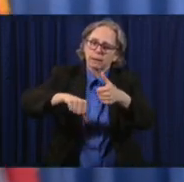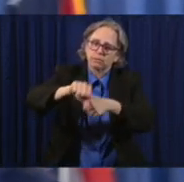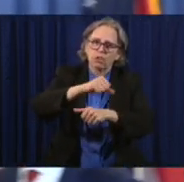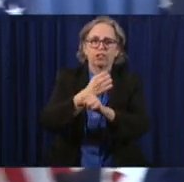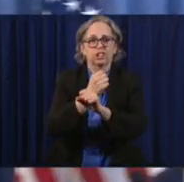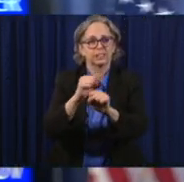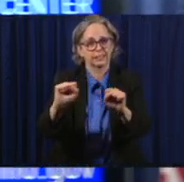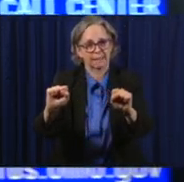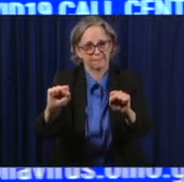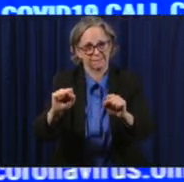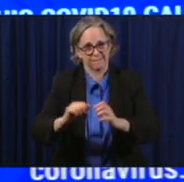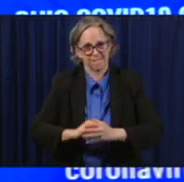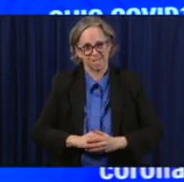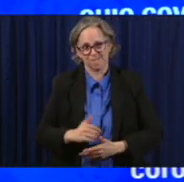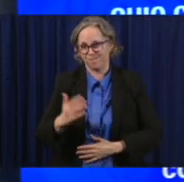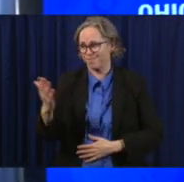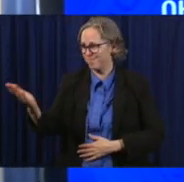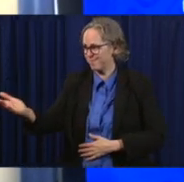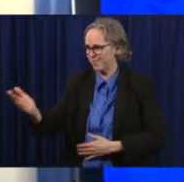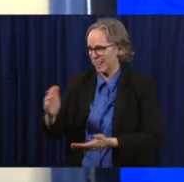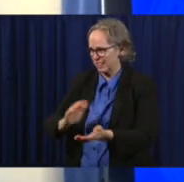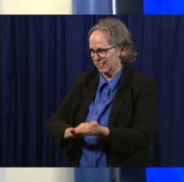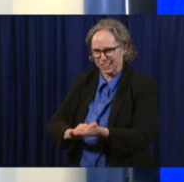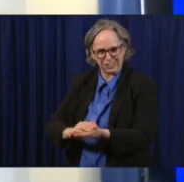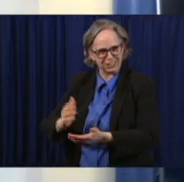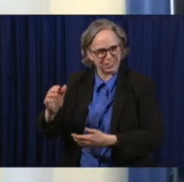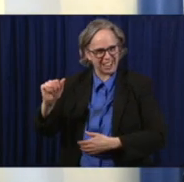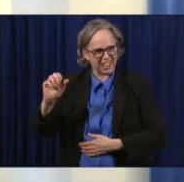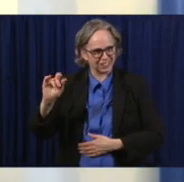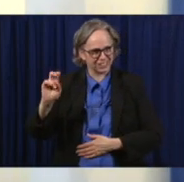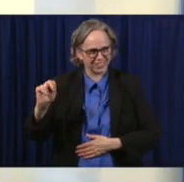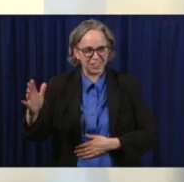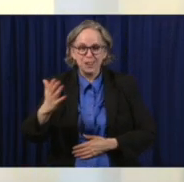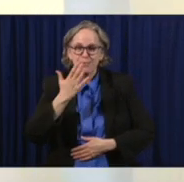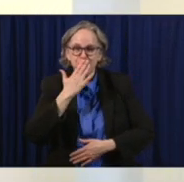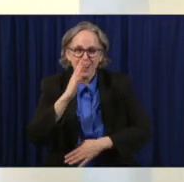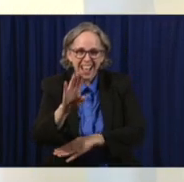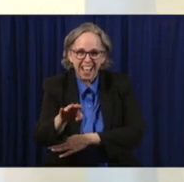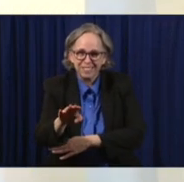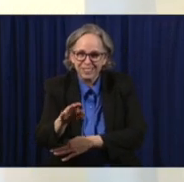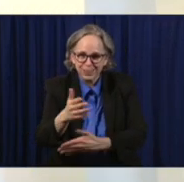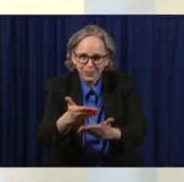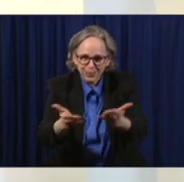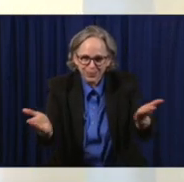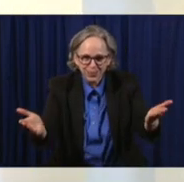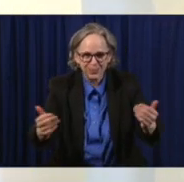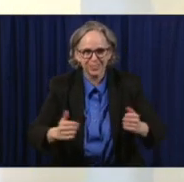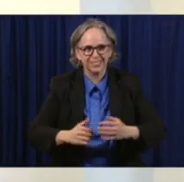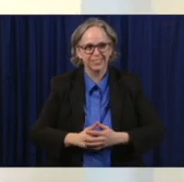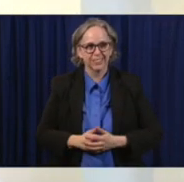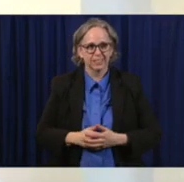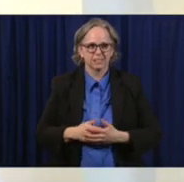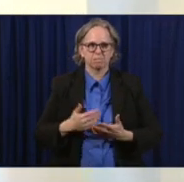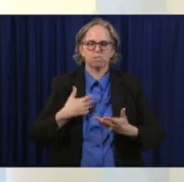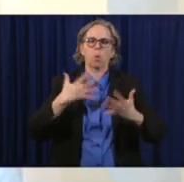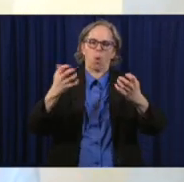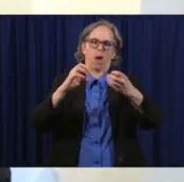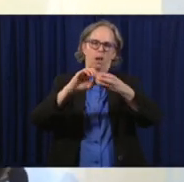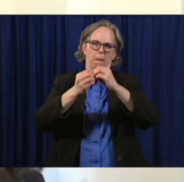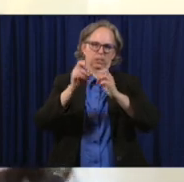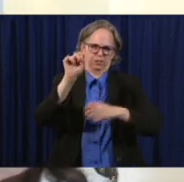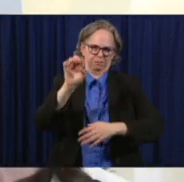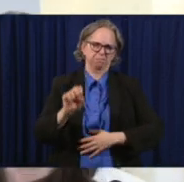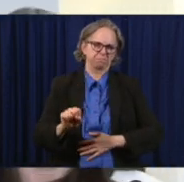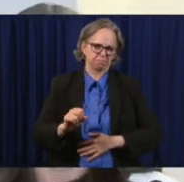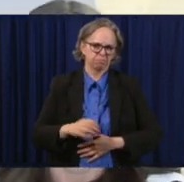All right. Thank you, Governor, Lieutenant Governor. Good afternoon, everyone. First of all, a look at our numbers today.